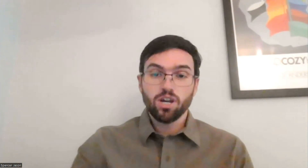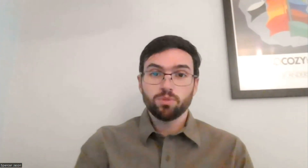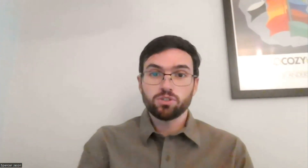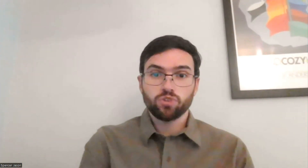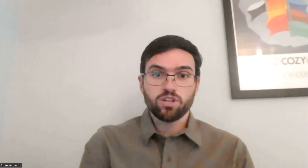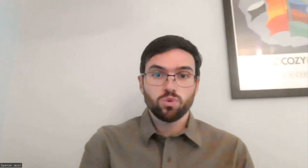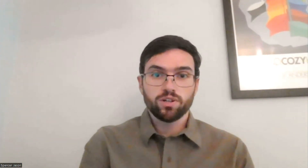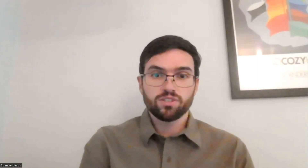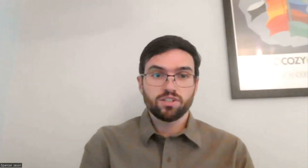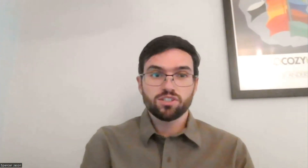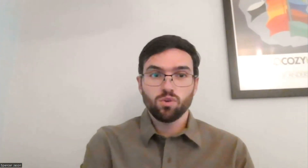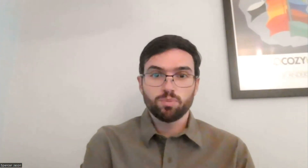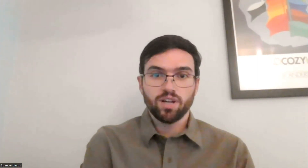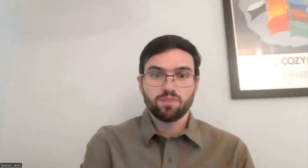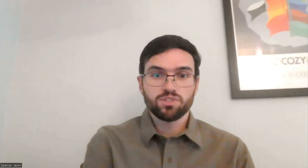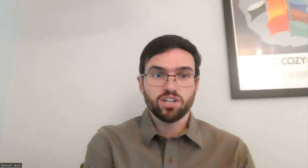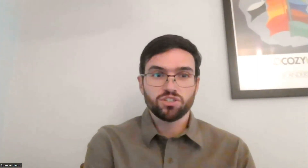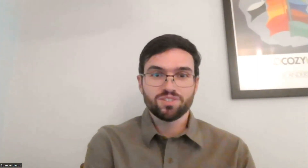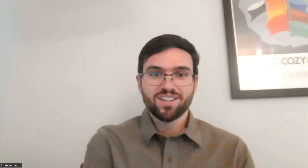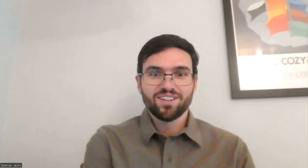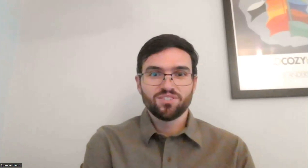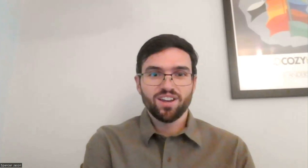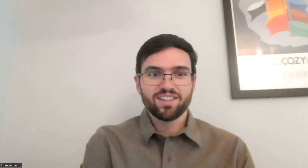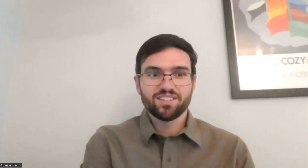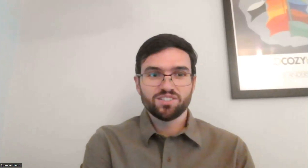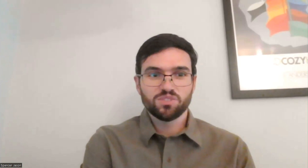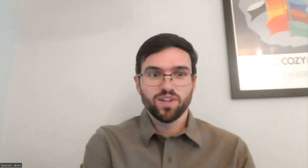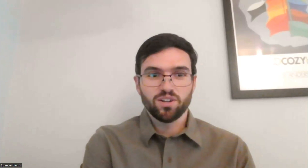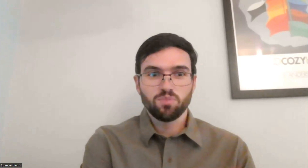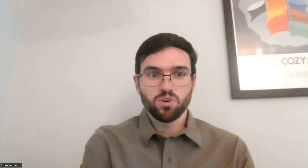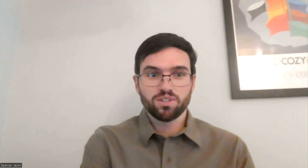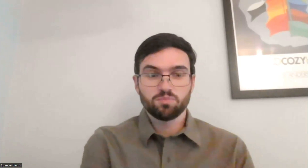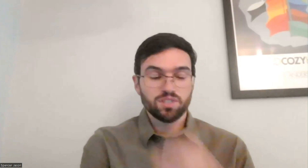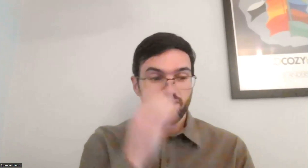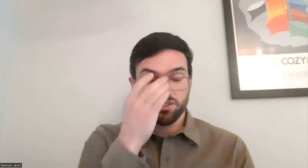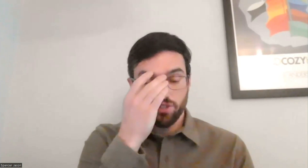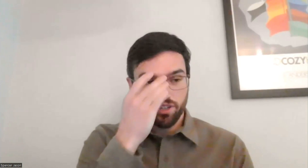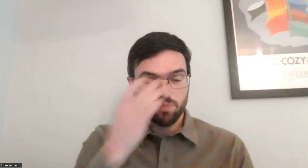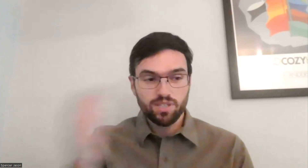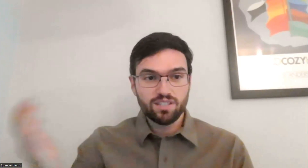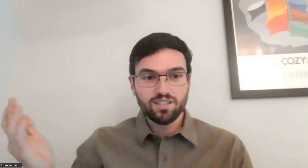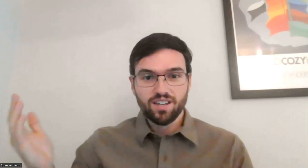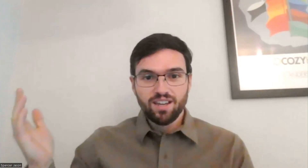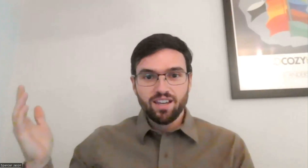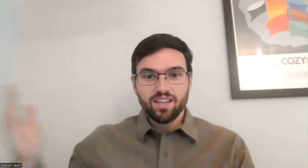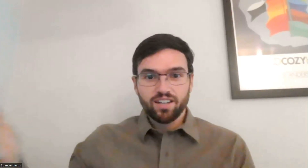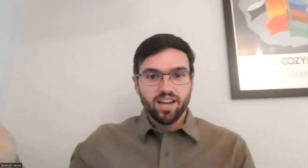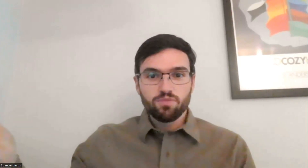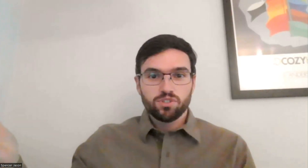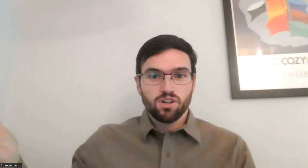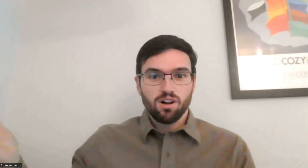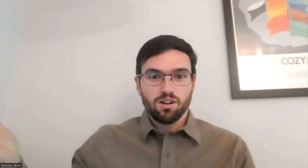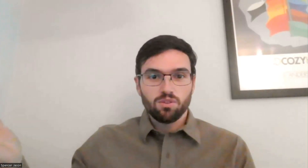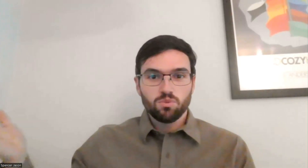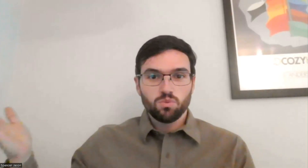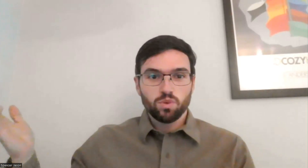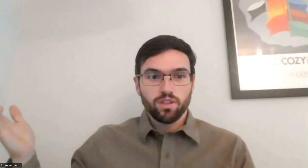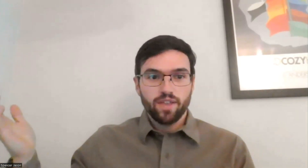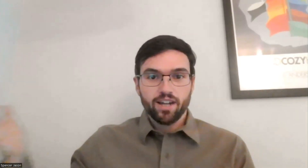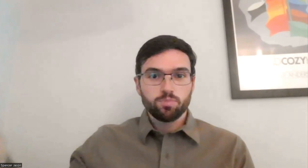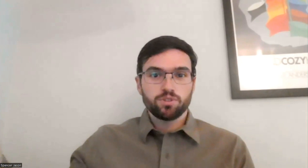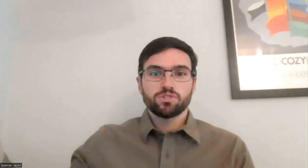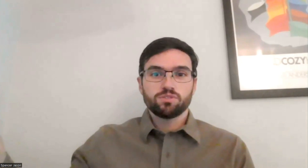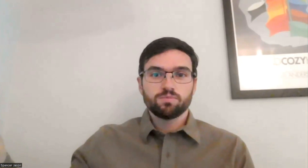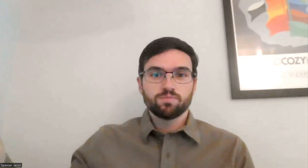to pick up those strange words as they show up in conversation, right, is very important, because you're going to be in a conference call